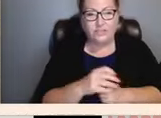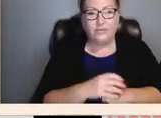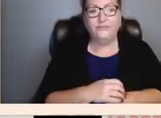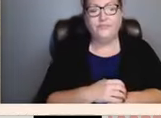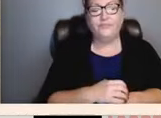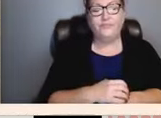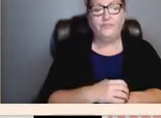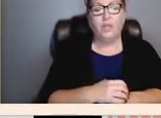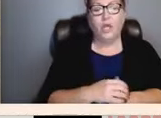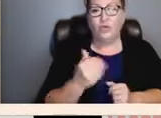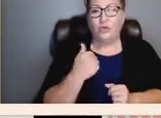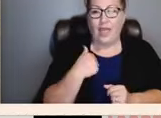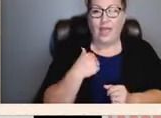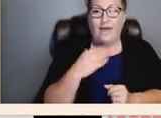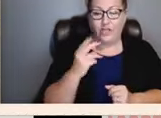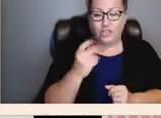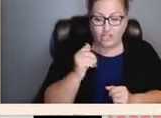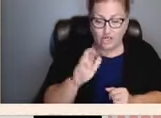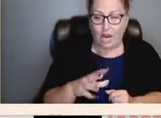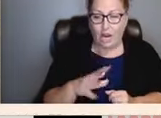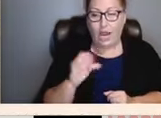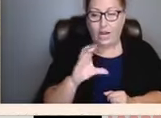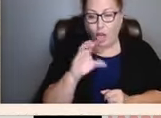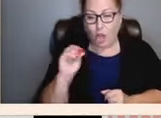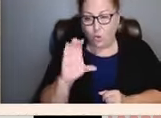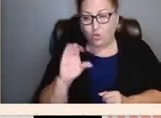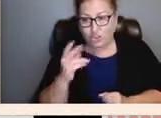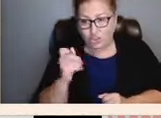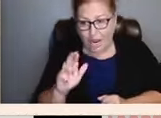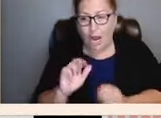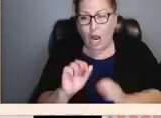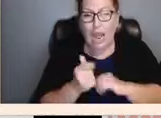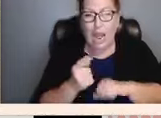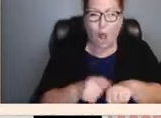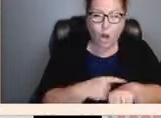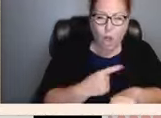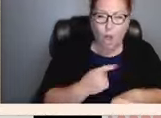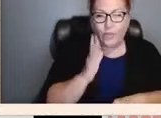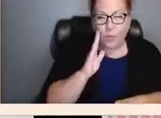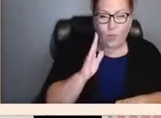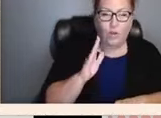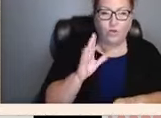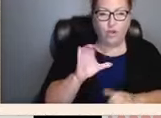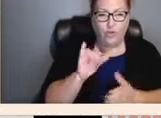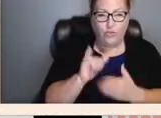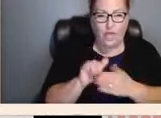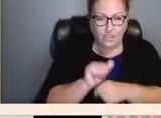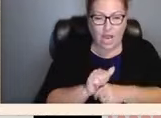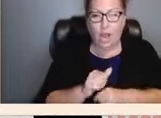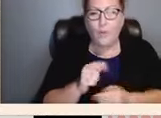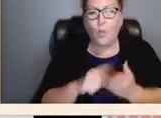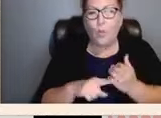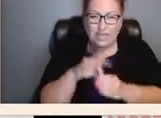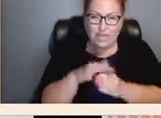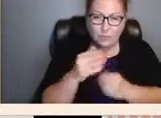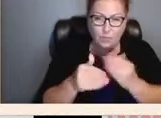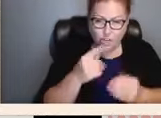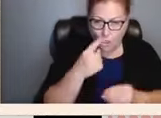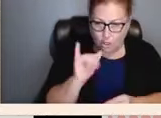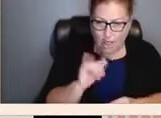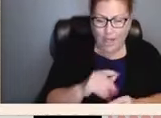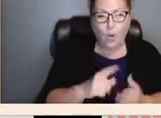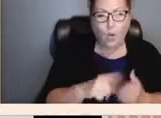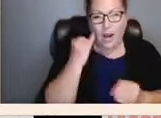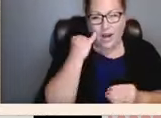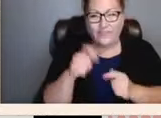a chair and a co-chair? How long is their term? What does the election process look like? What if there is a tie? And